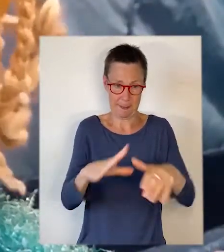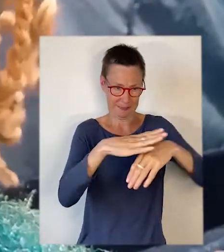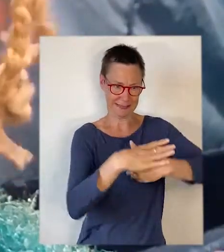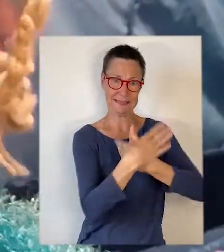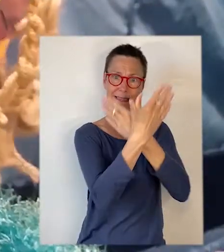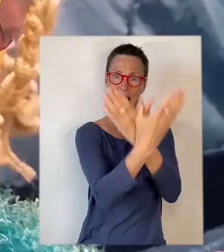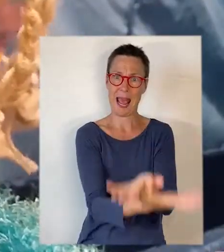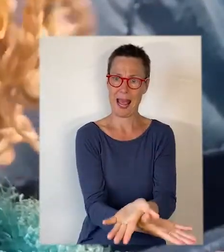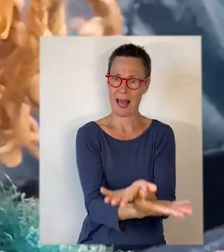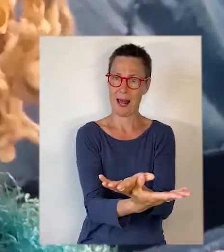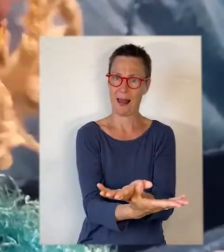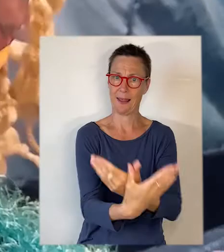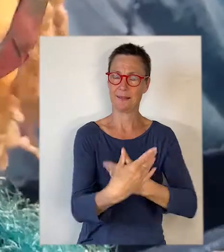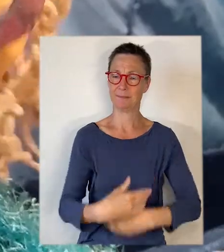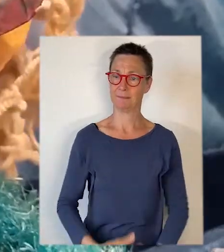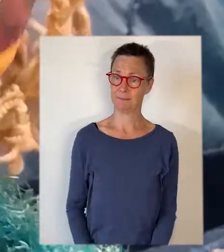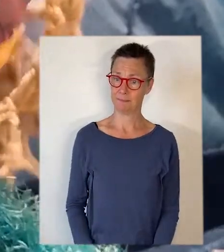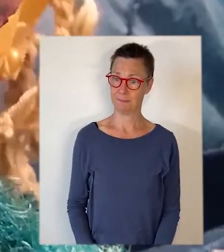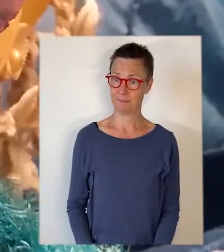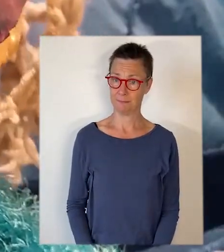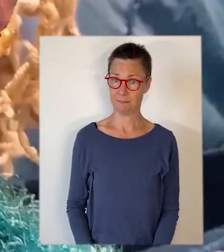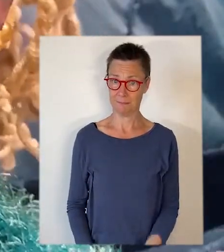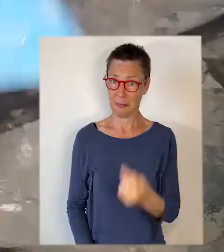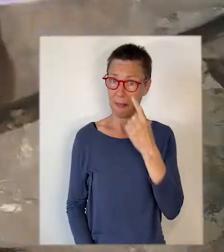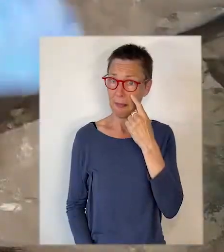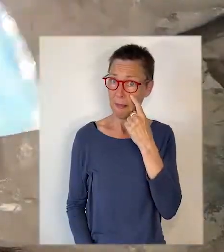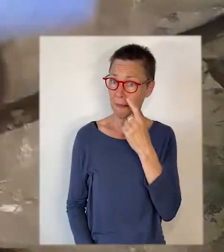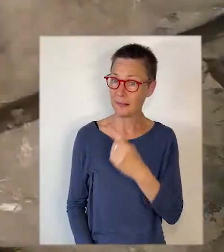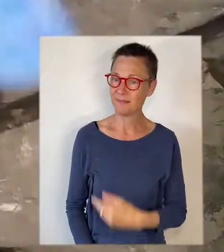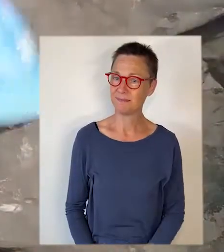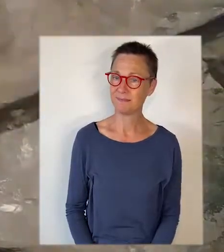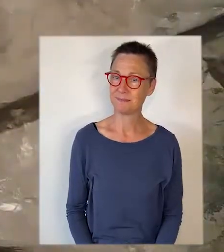move my tail. Can you move your tails?